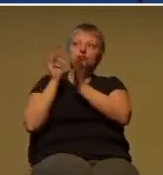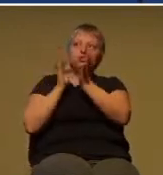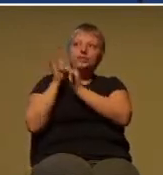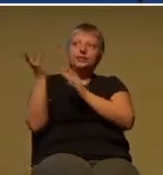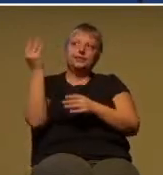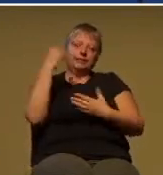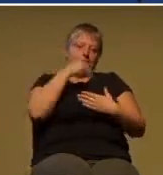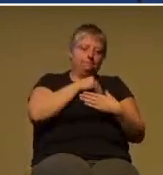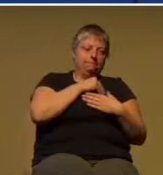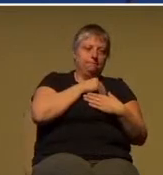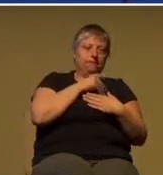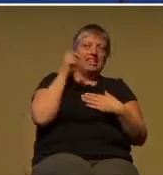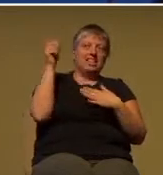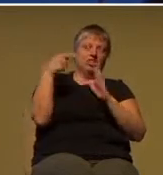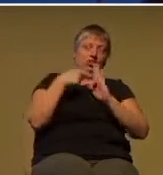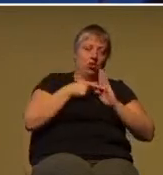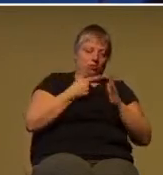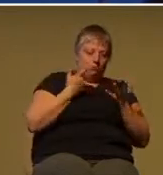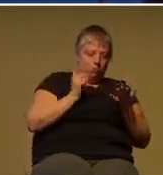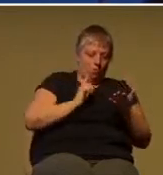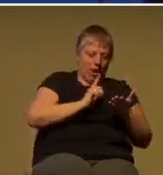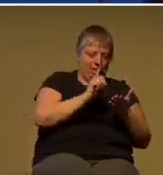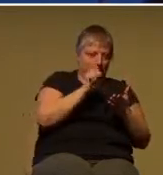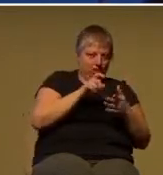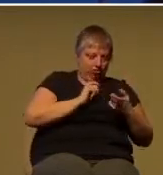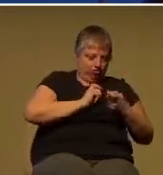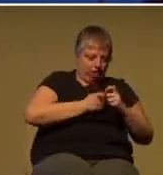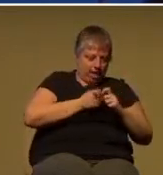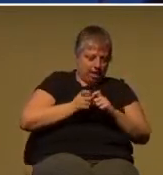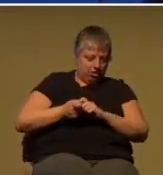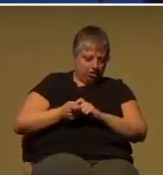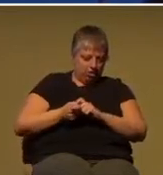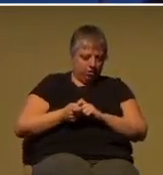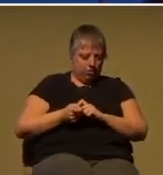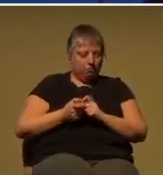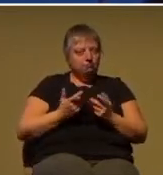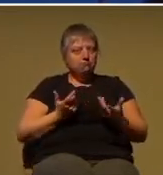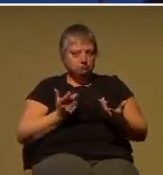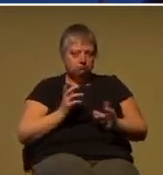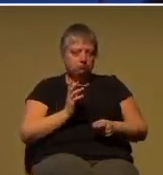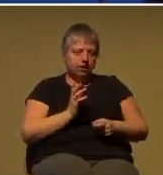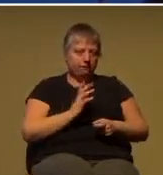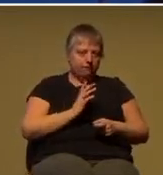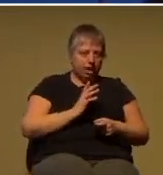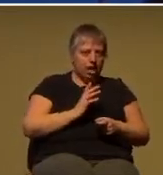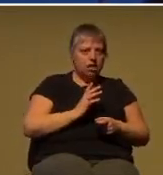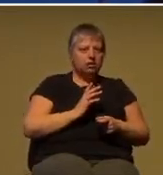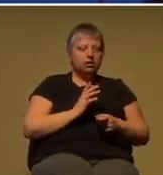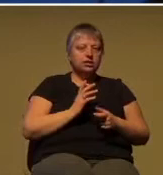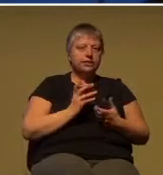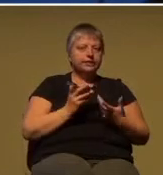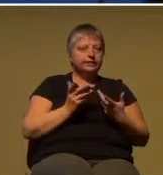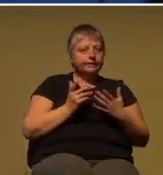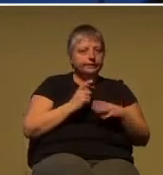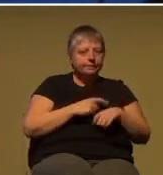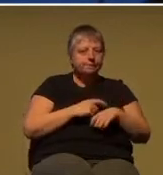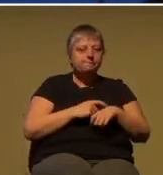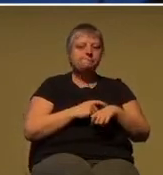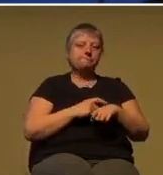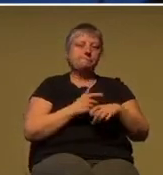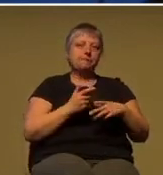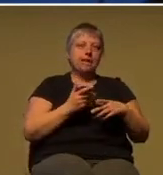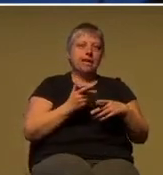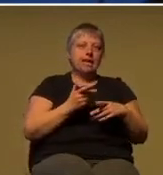things that you need to change in your life. And that was fine, went through some time, and then